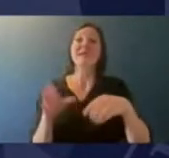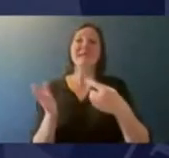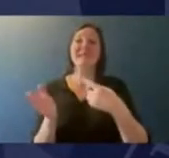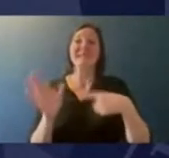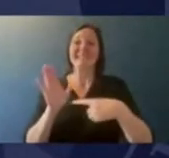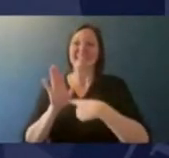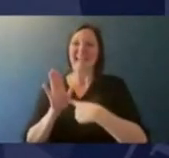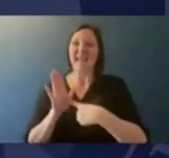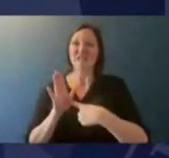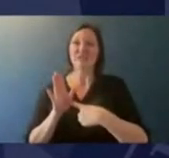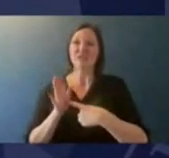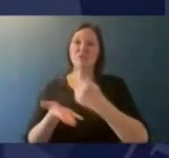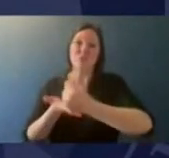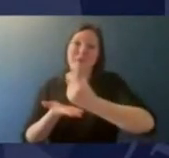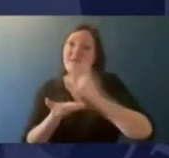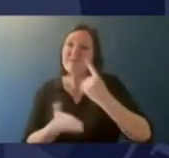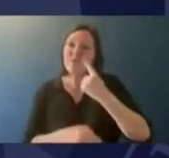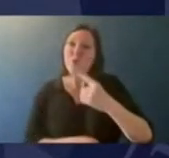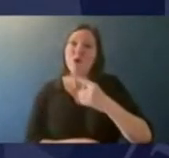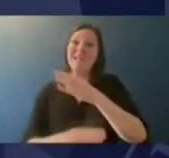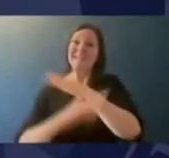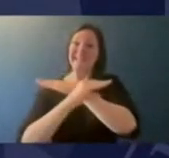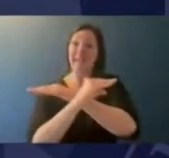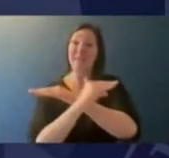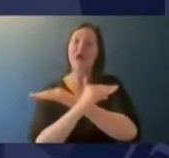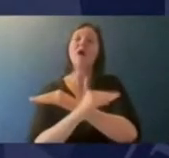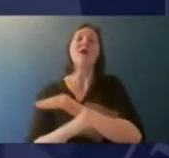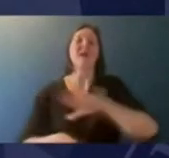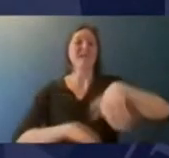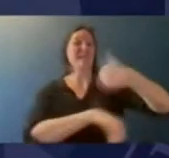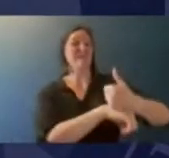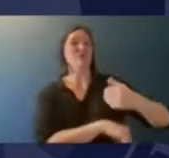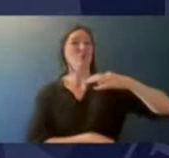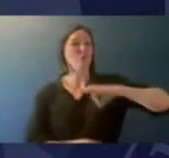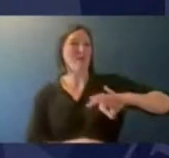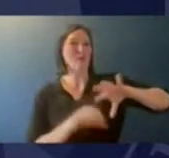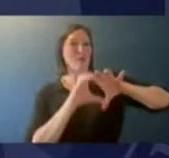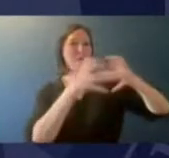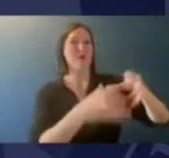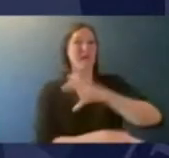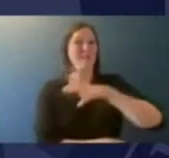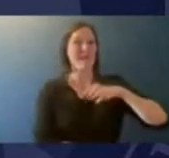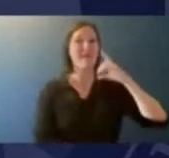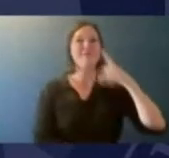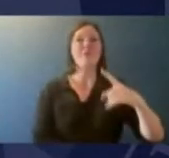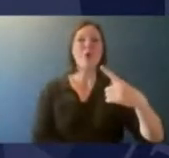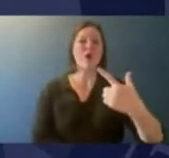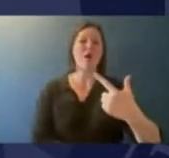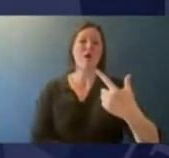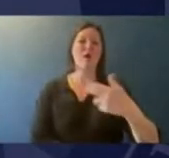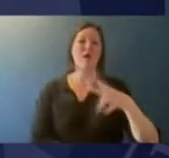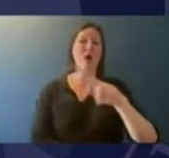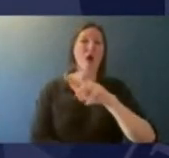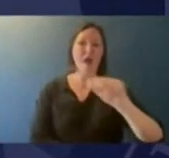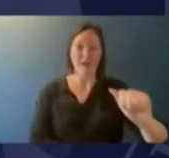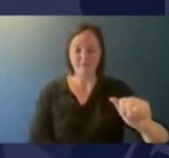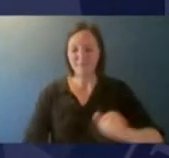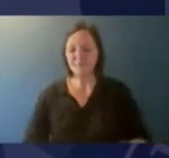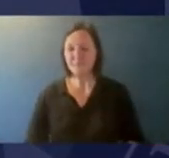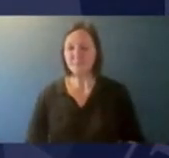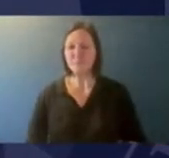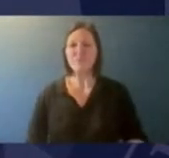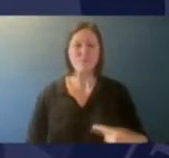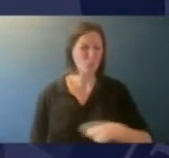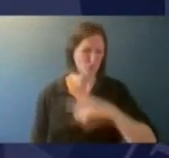for Zambia and the rapid establishment of a creditor committee for Ghana. We also know that there's